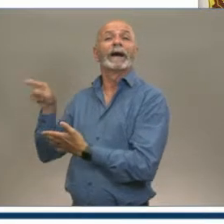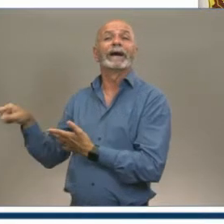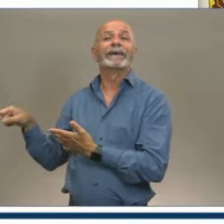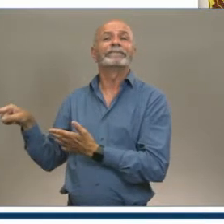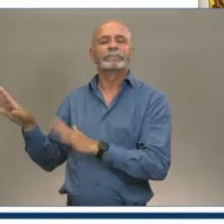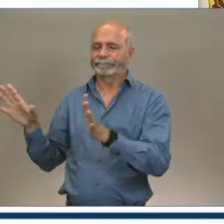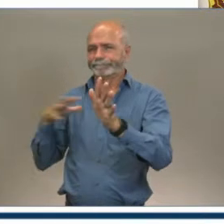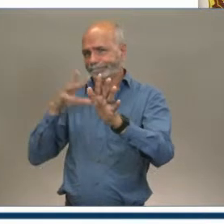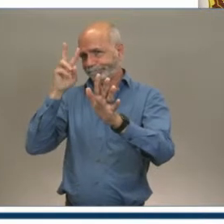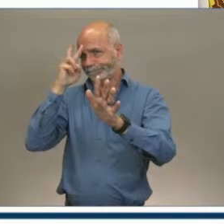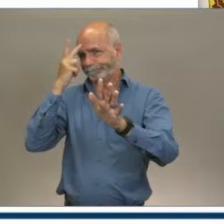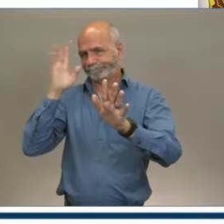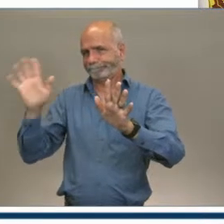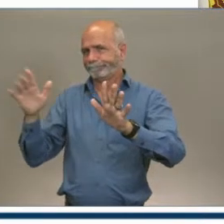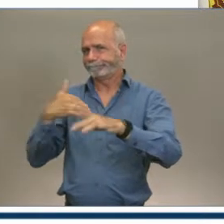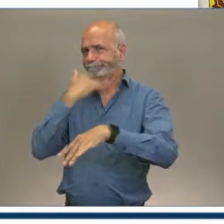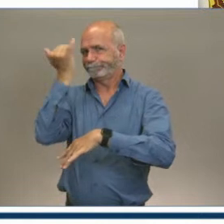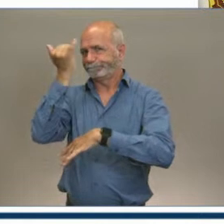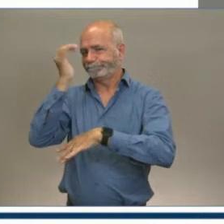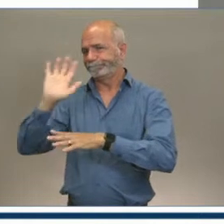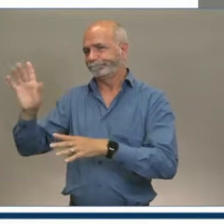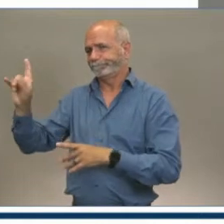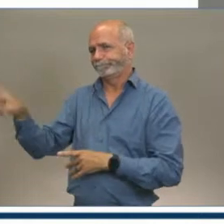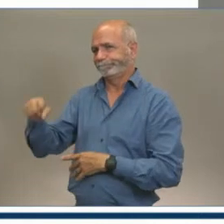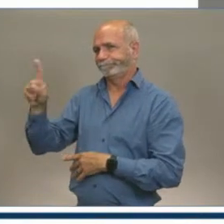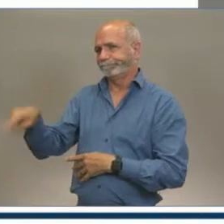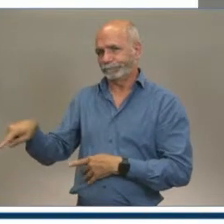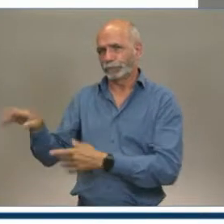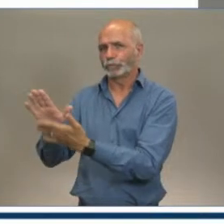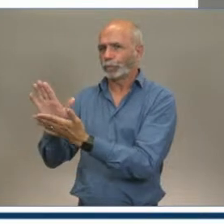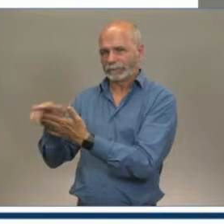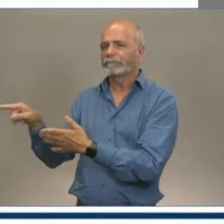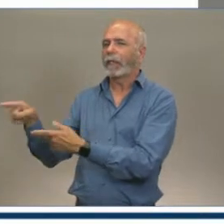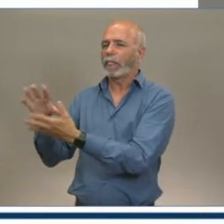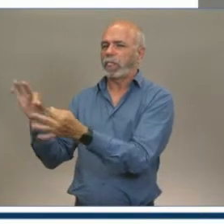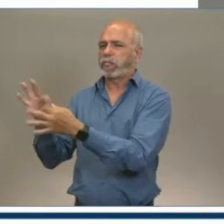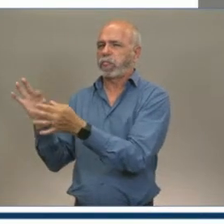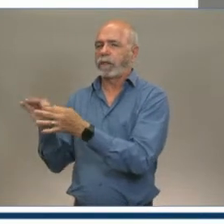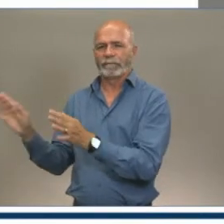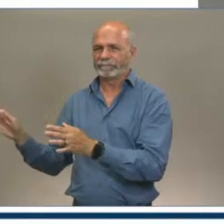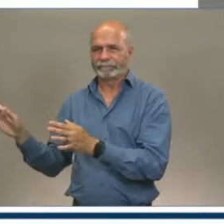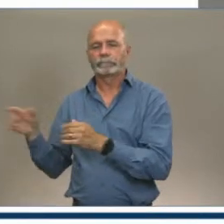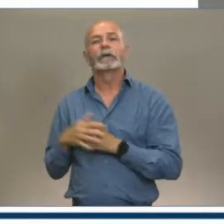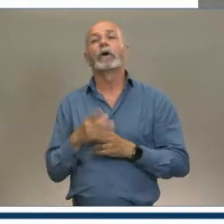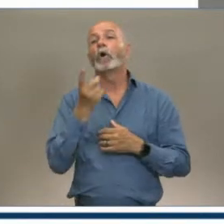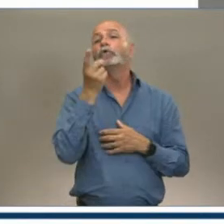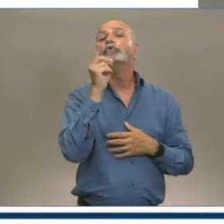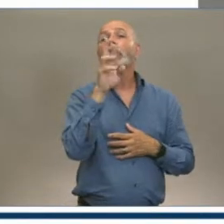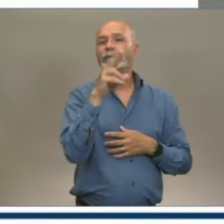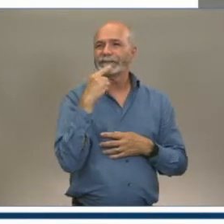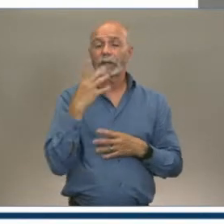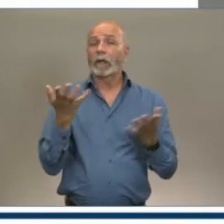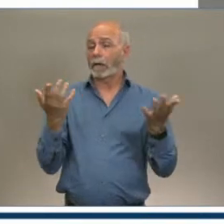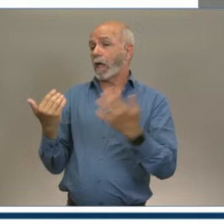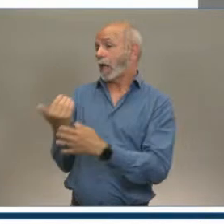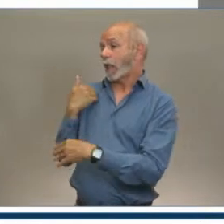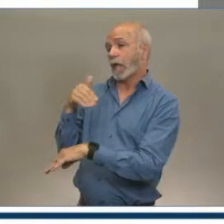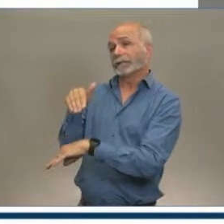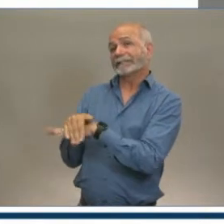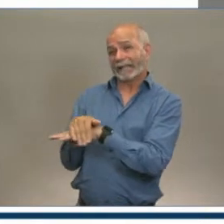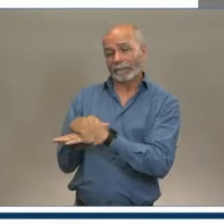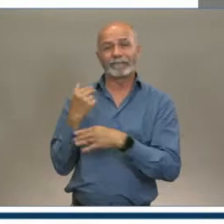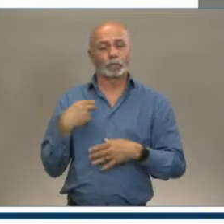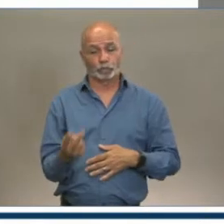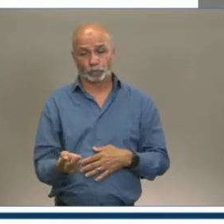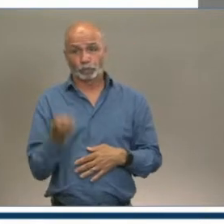that? Yeah, we had 2 cases which were released last night, and we clarified with their incorrect